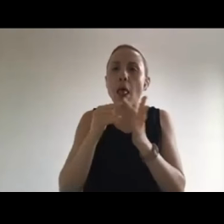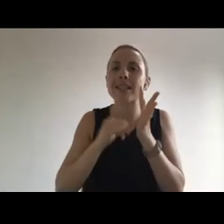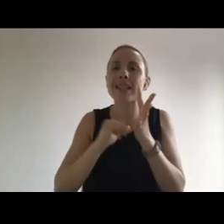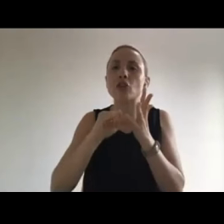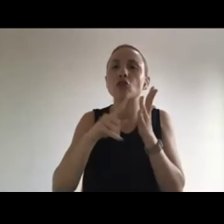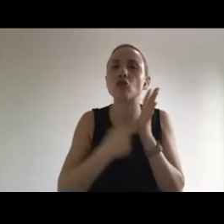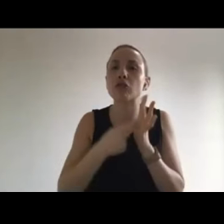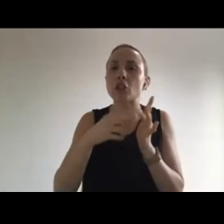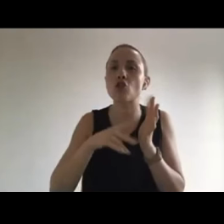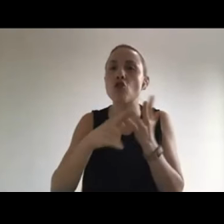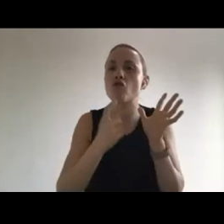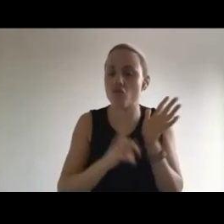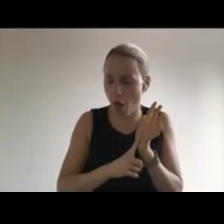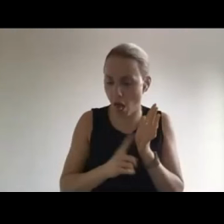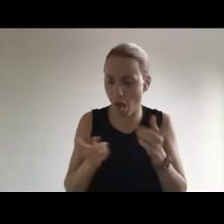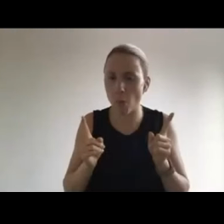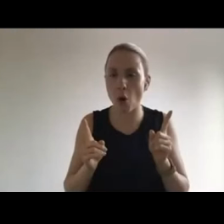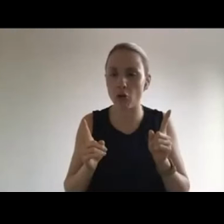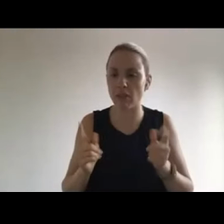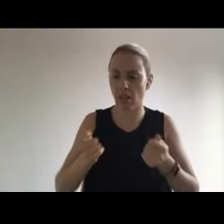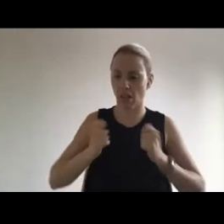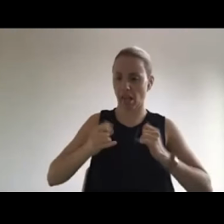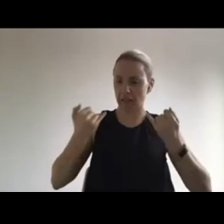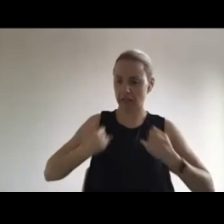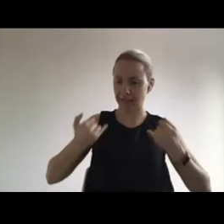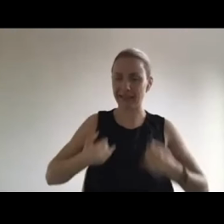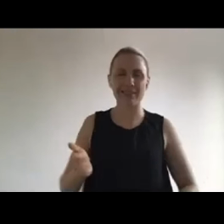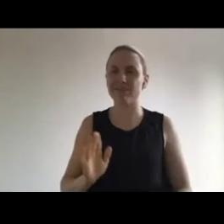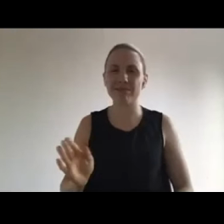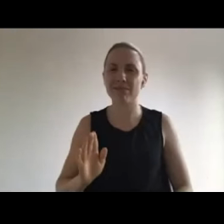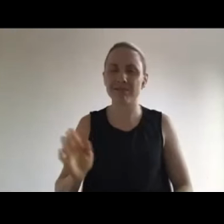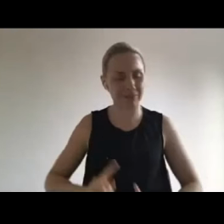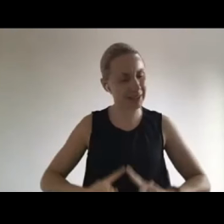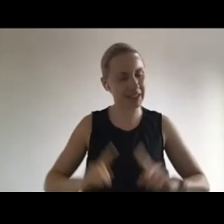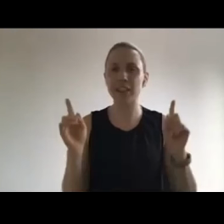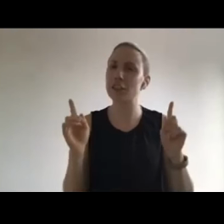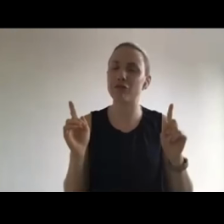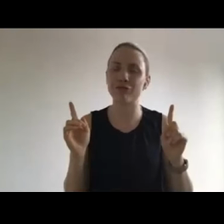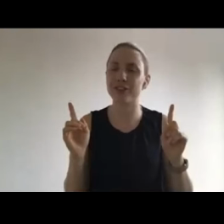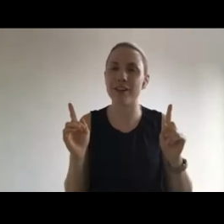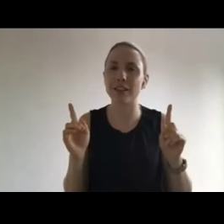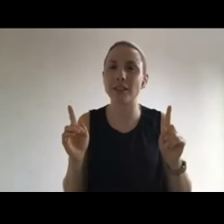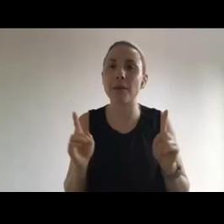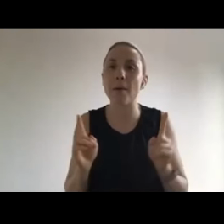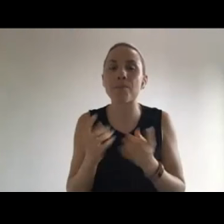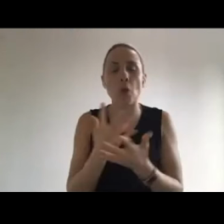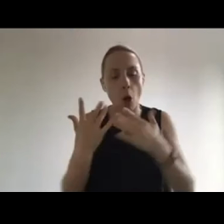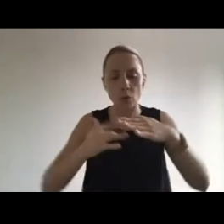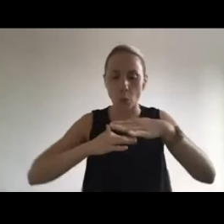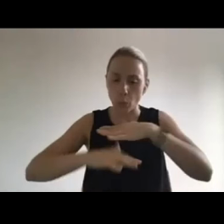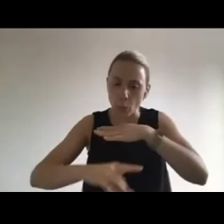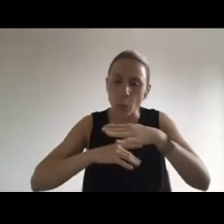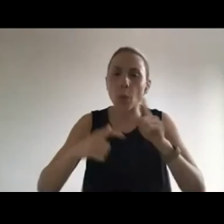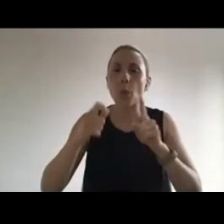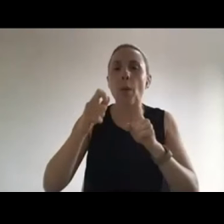diabetes. It is a symptom of a wide range of underlying pathologies and mechanisms.